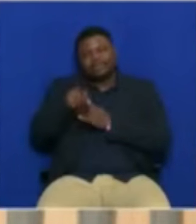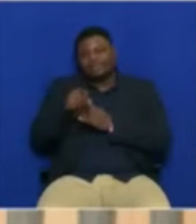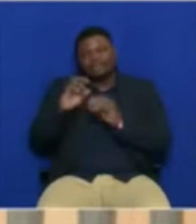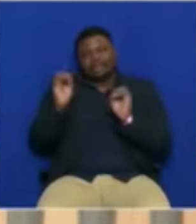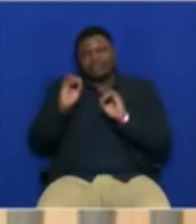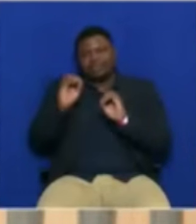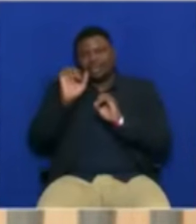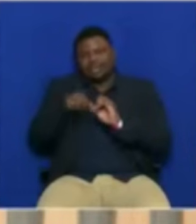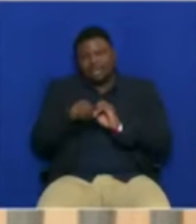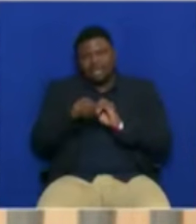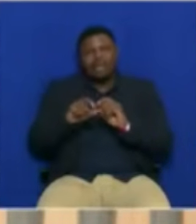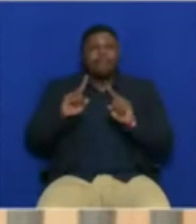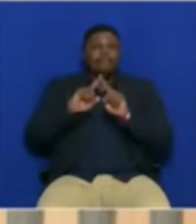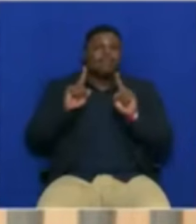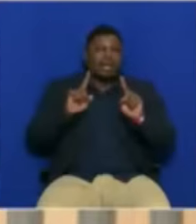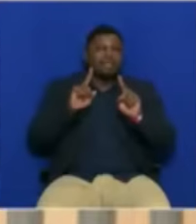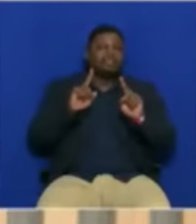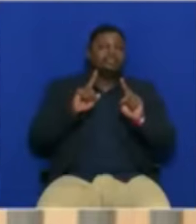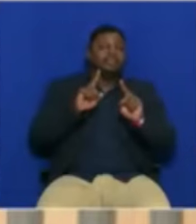due date for the report.